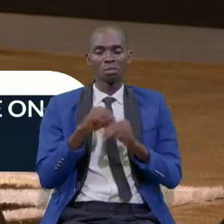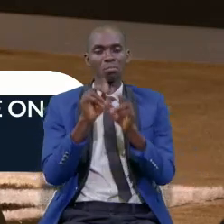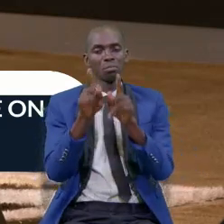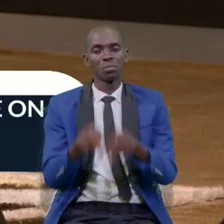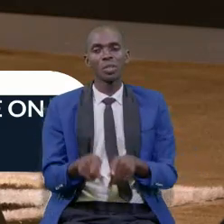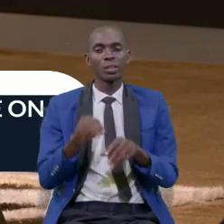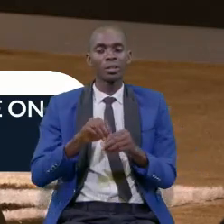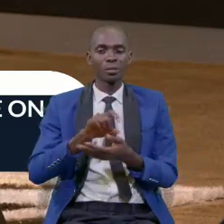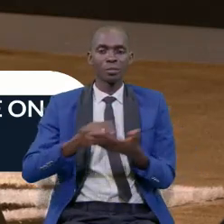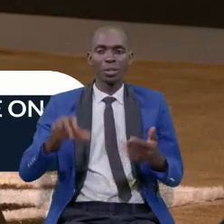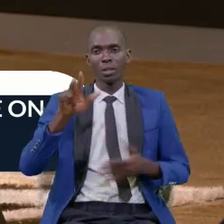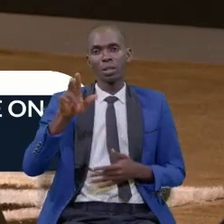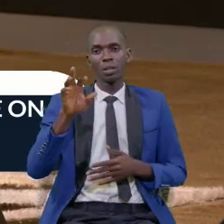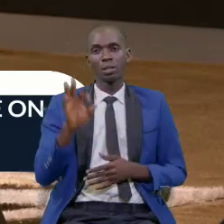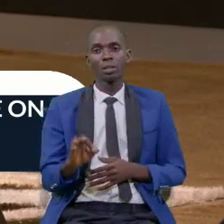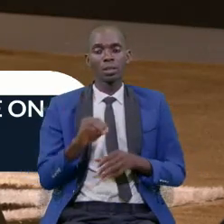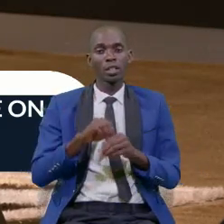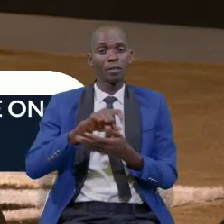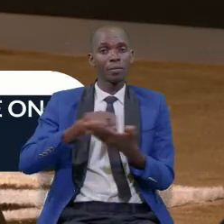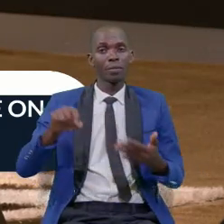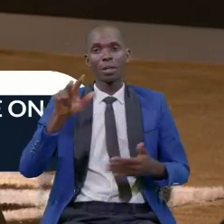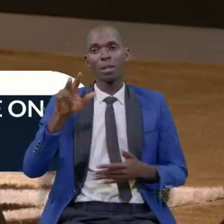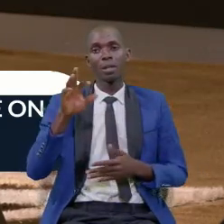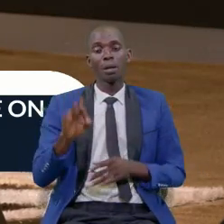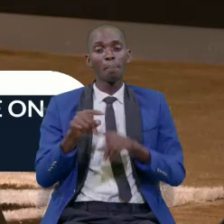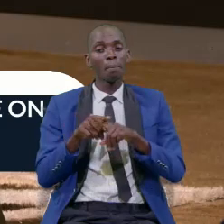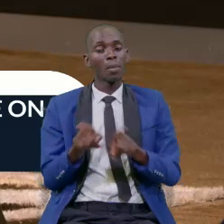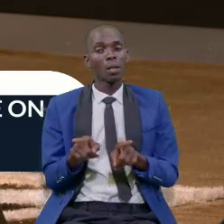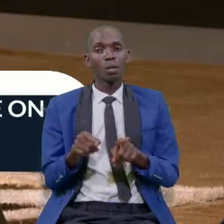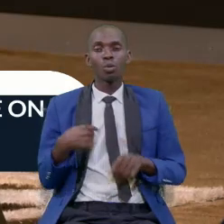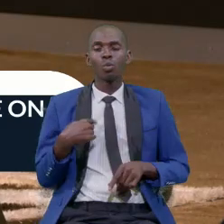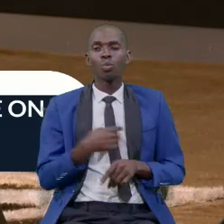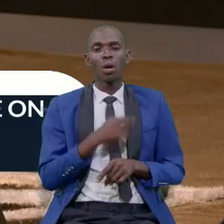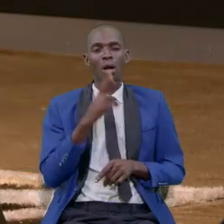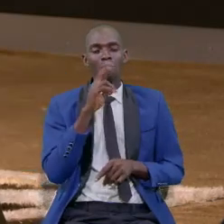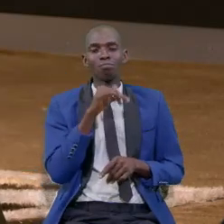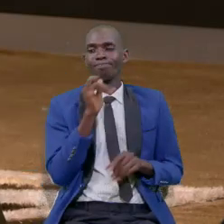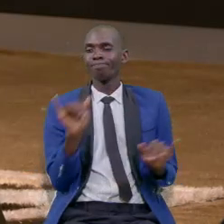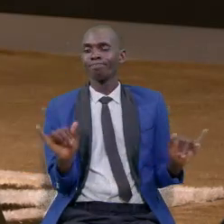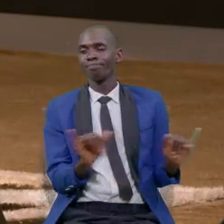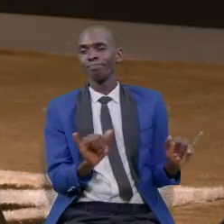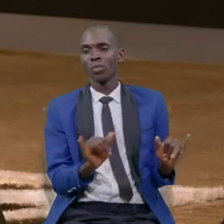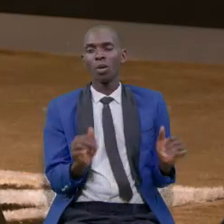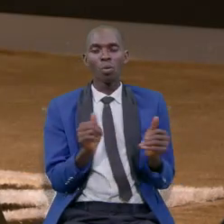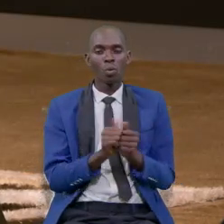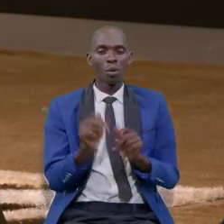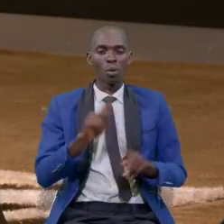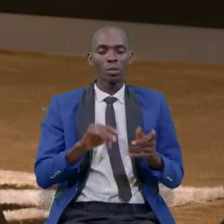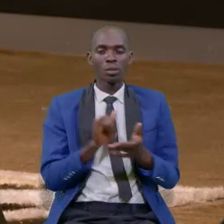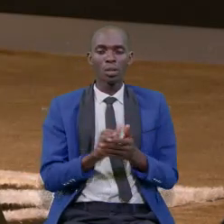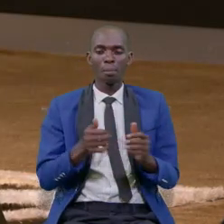Verse 39. In verse 39, but we're not of them who draw